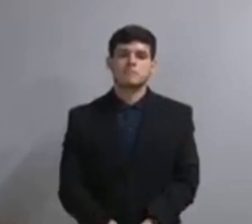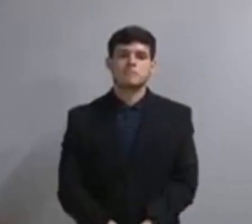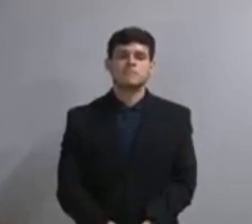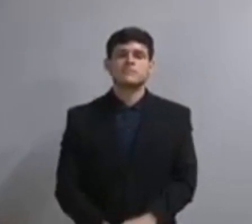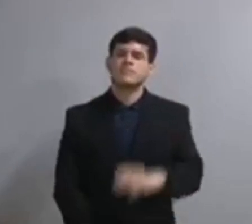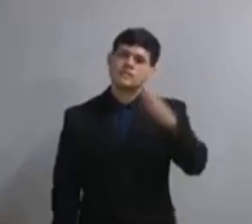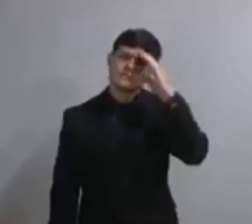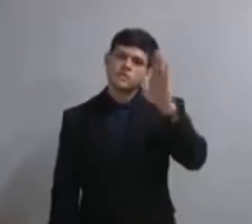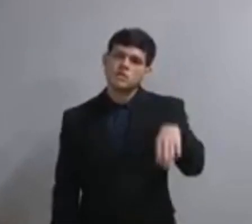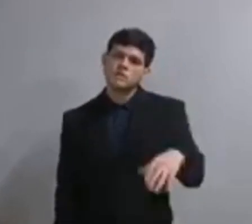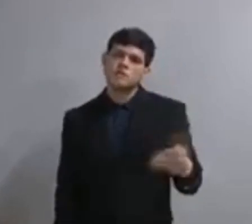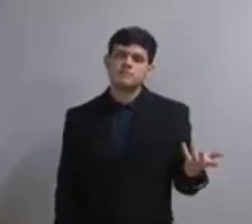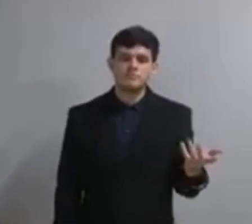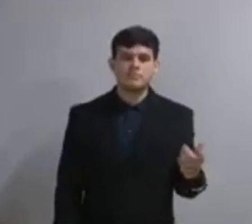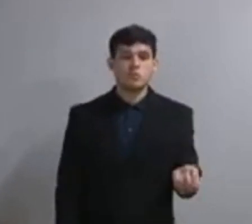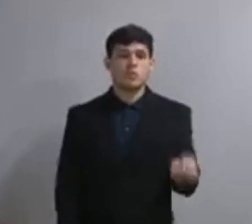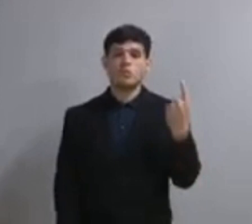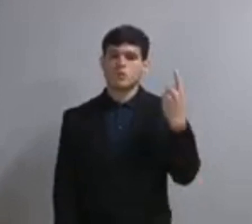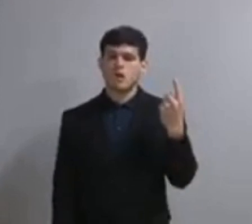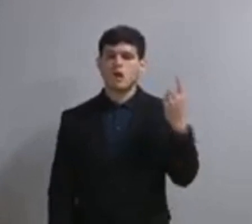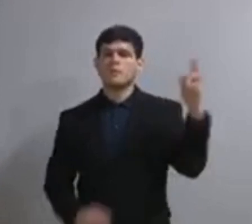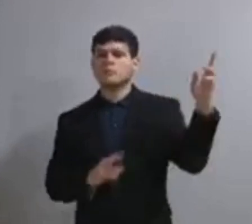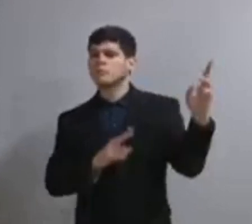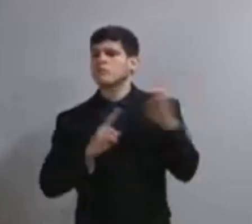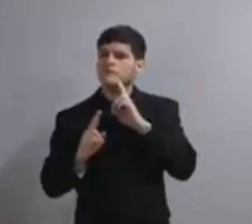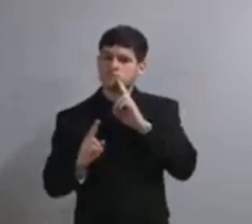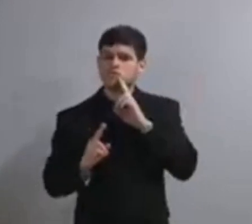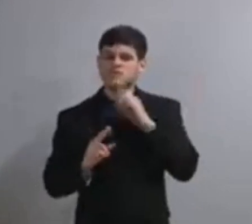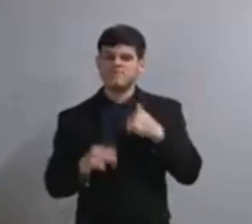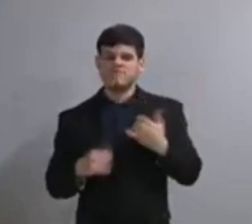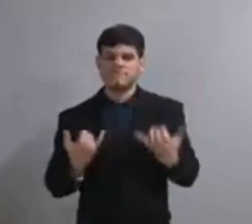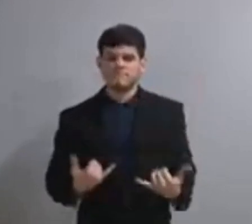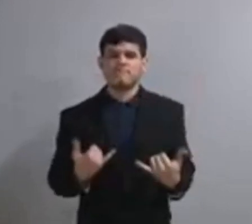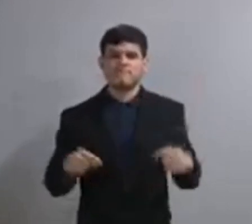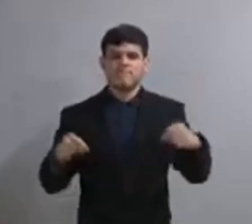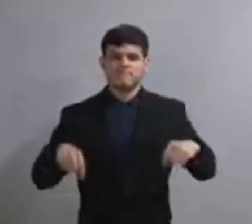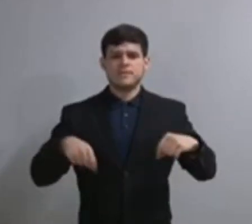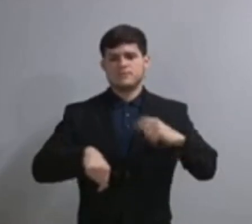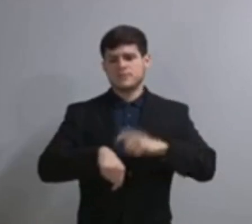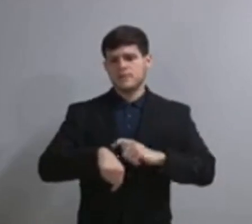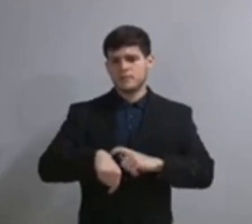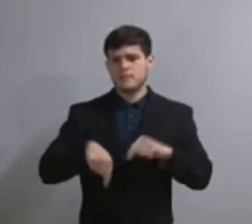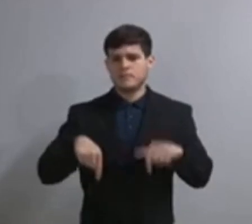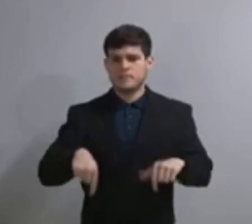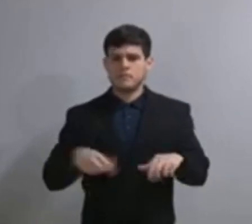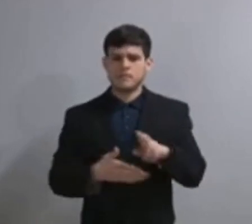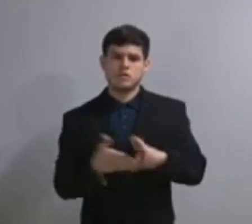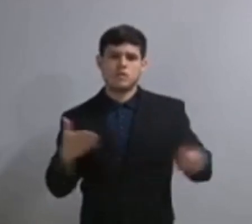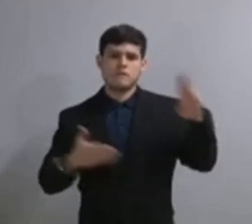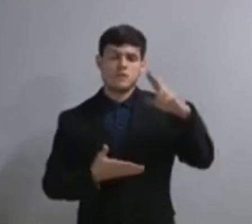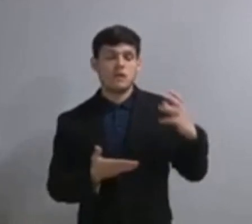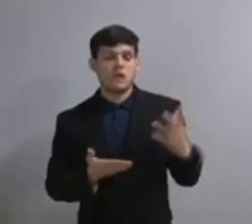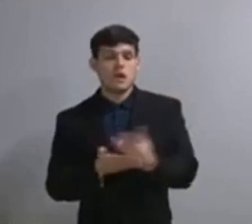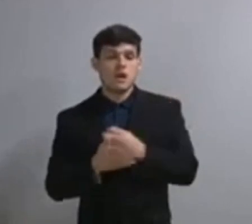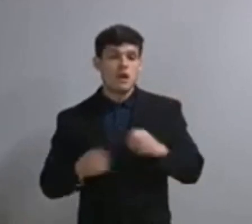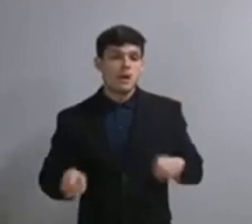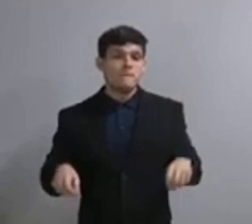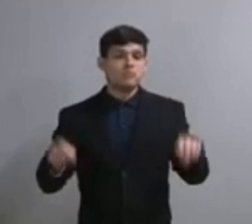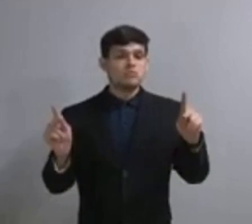You know, one of the privileges of my time here at UT Dallas has been the opportunity